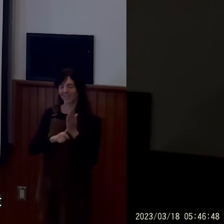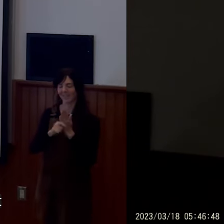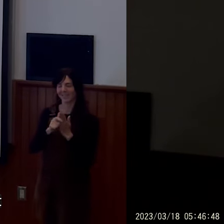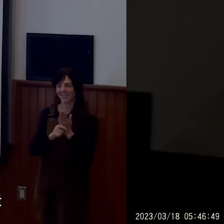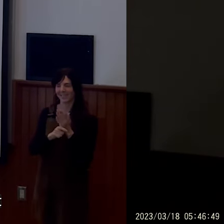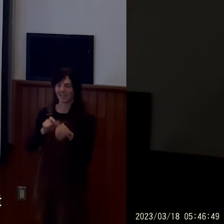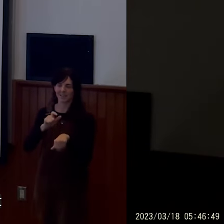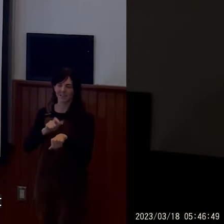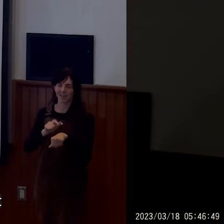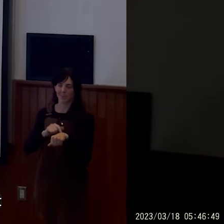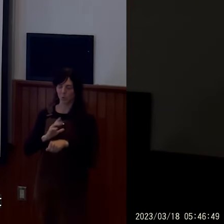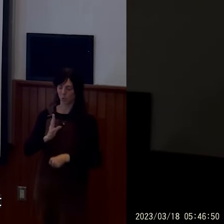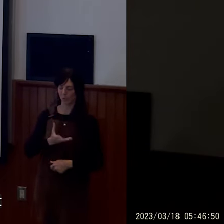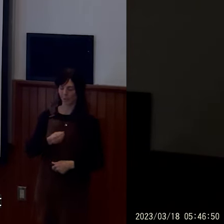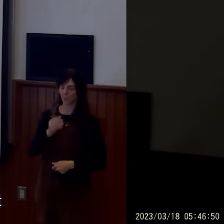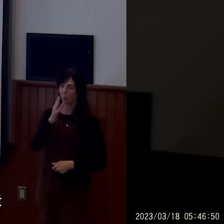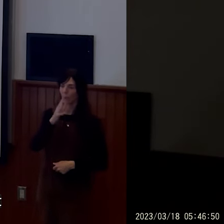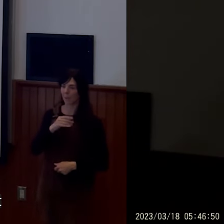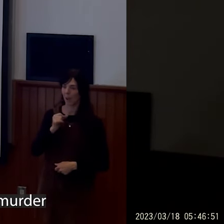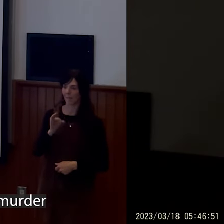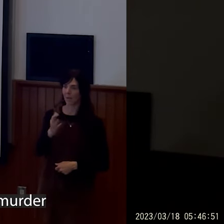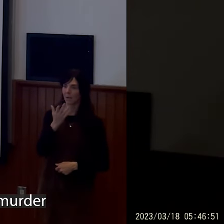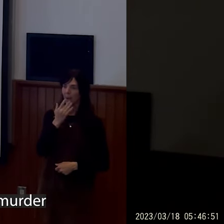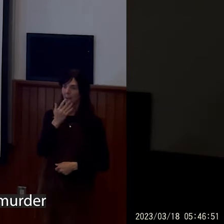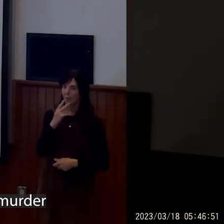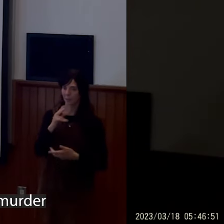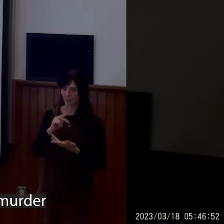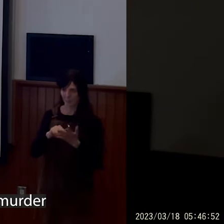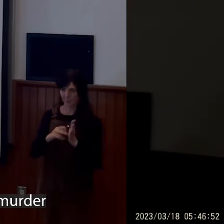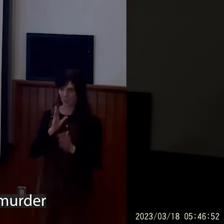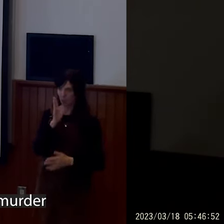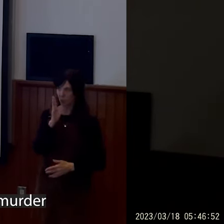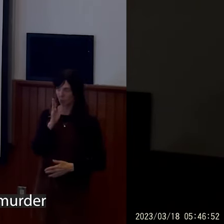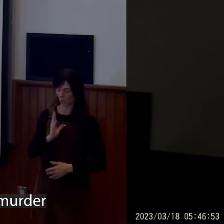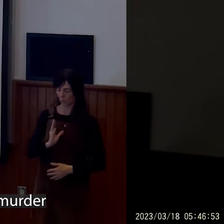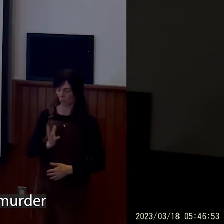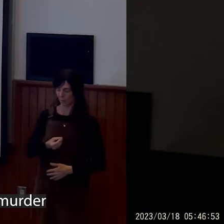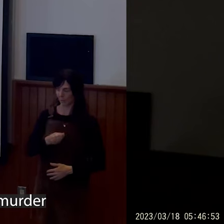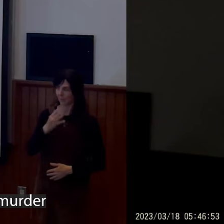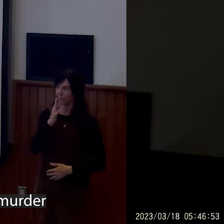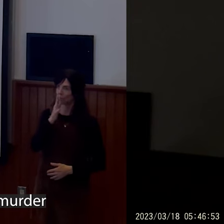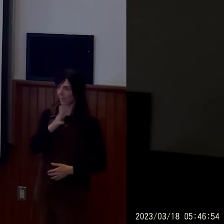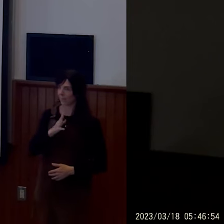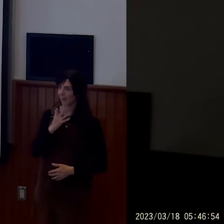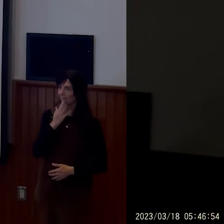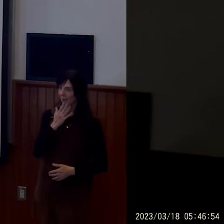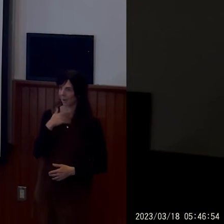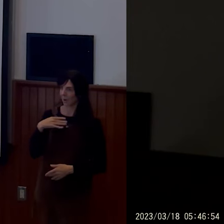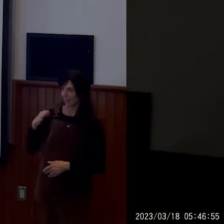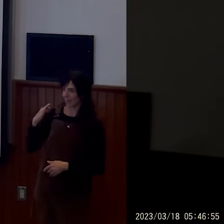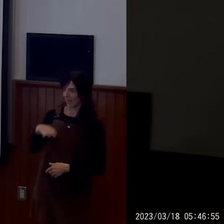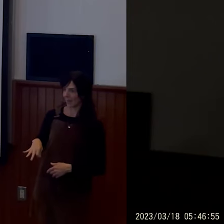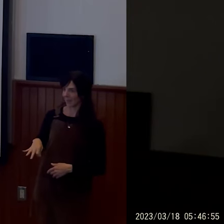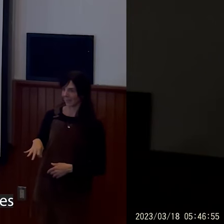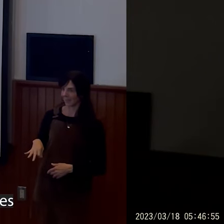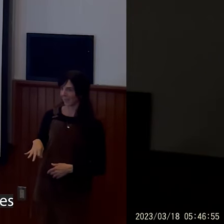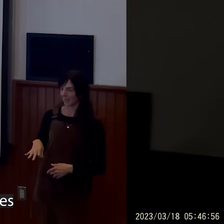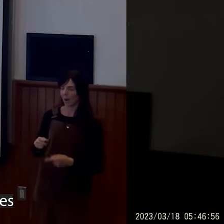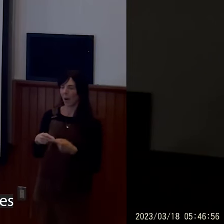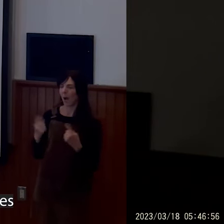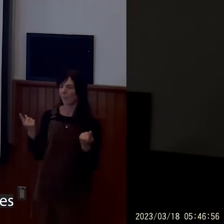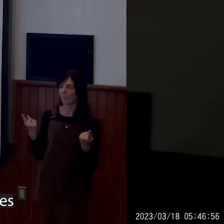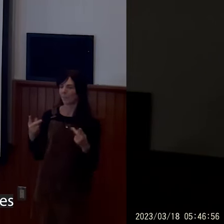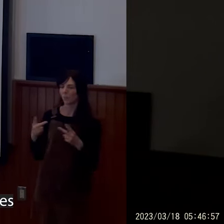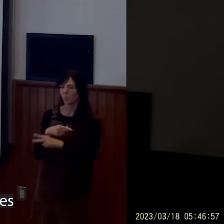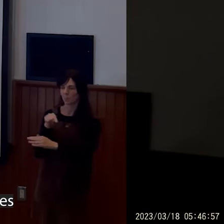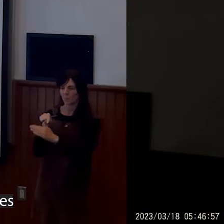women of color, has not benefited them, has meant a lot more murder. And of course, in